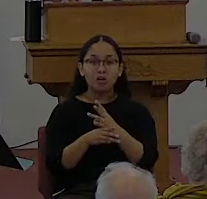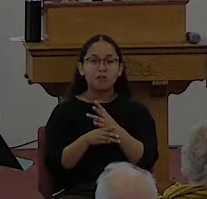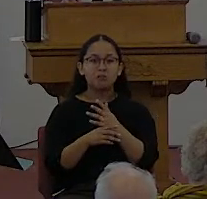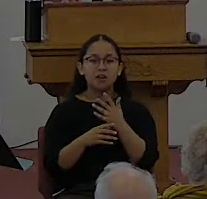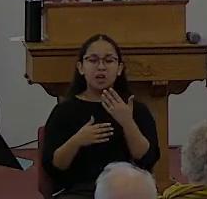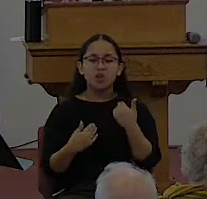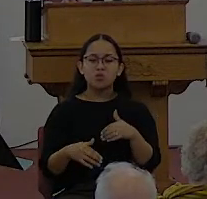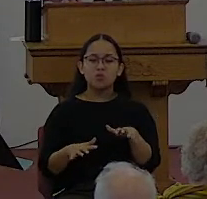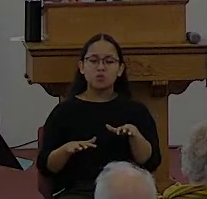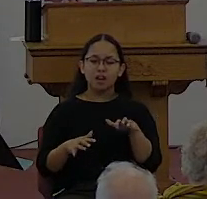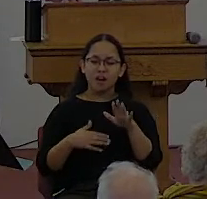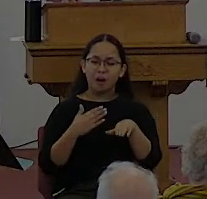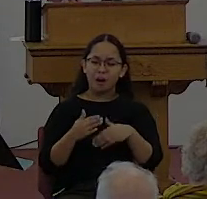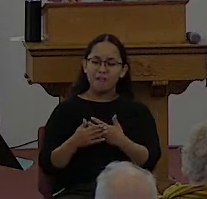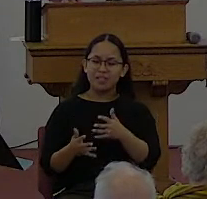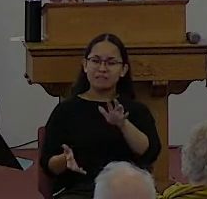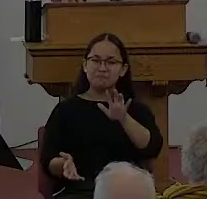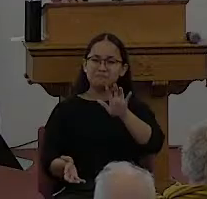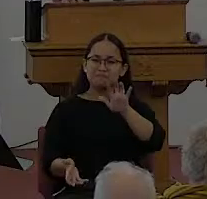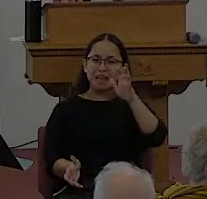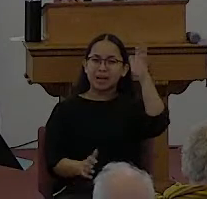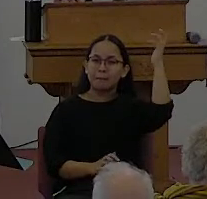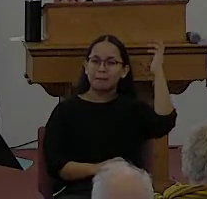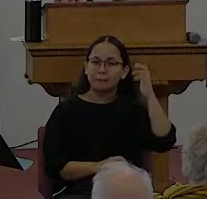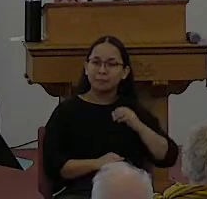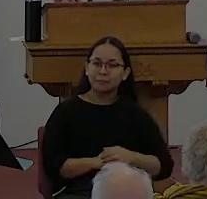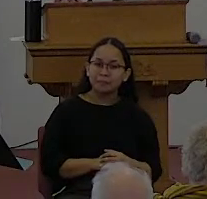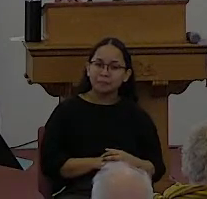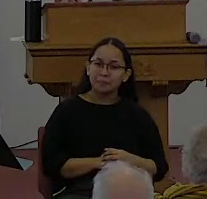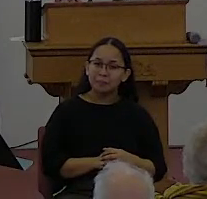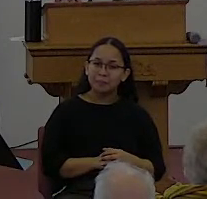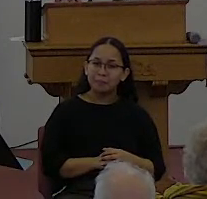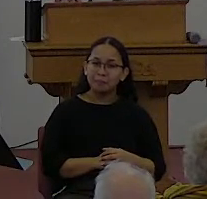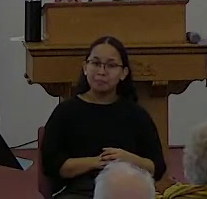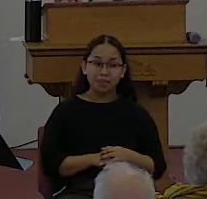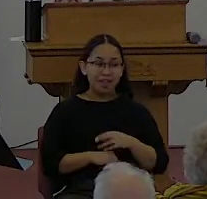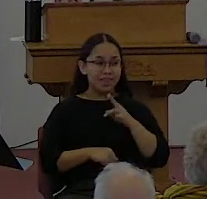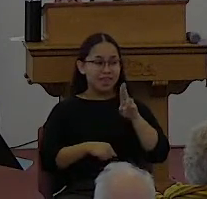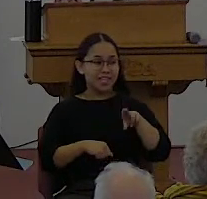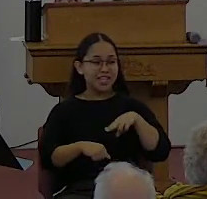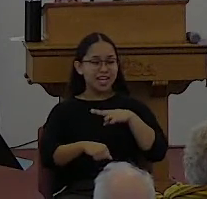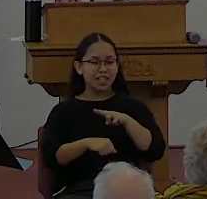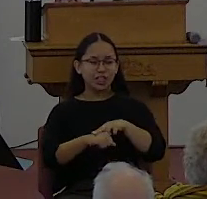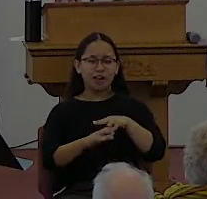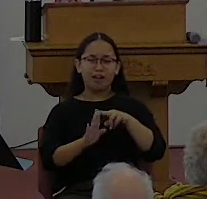messed up. The nation is sick.